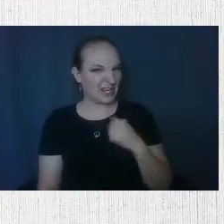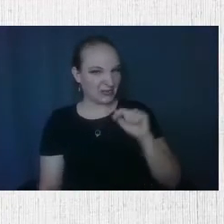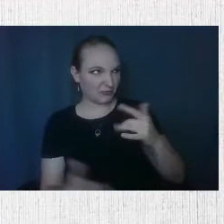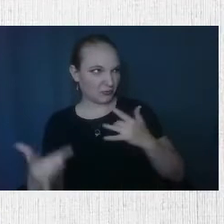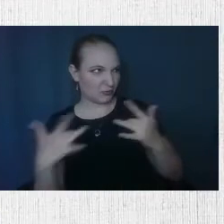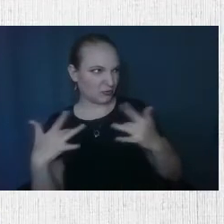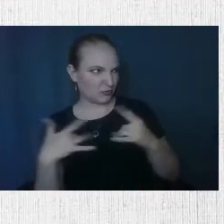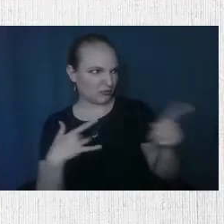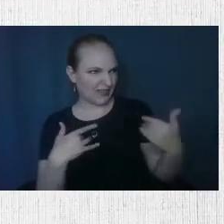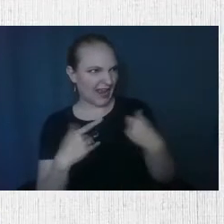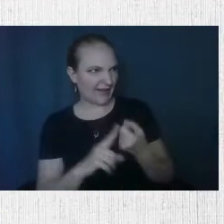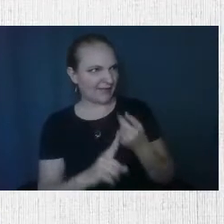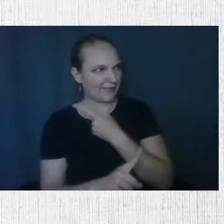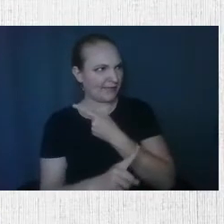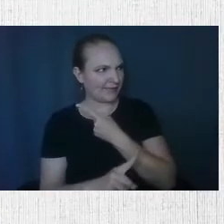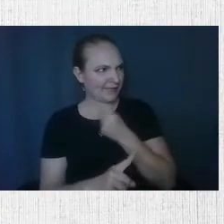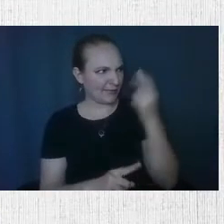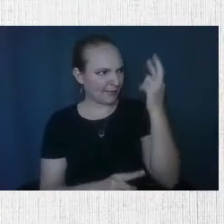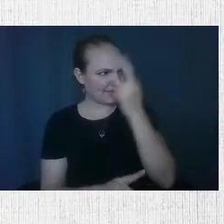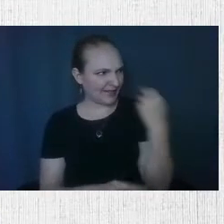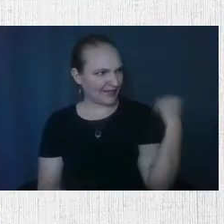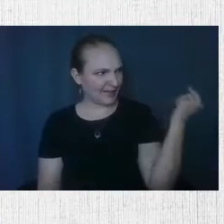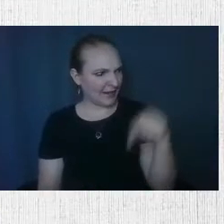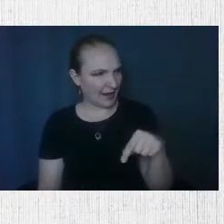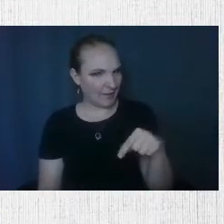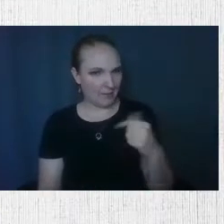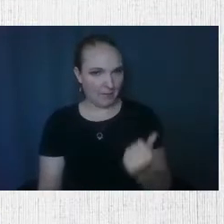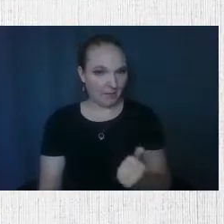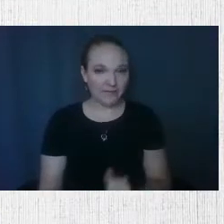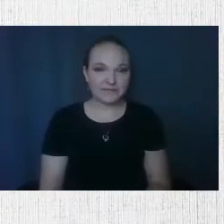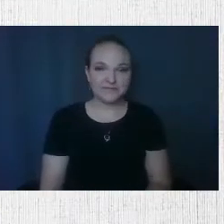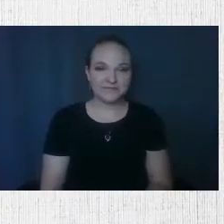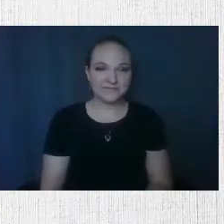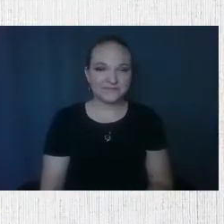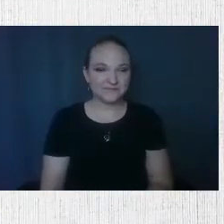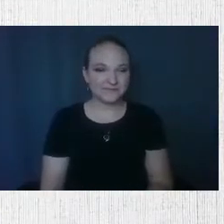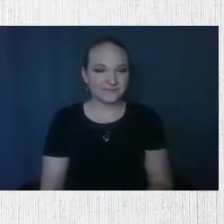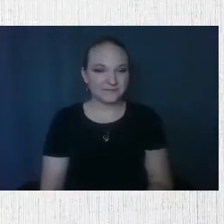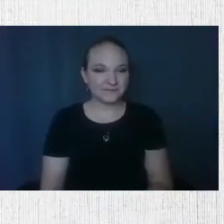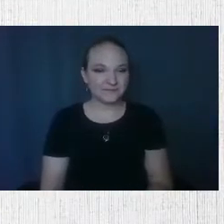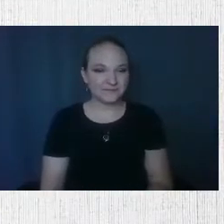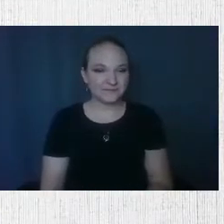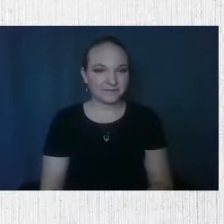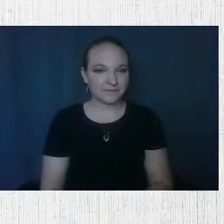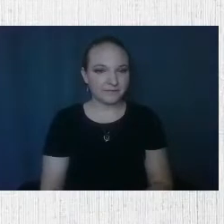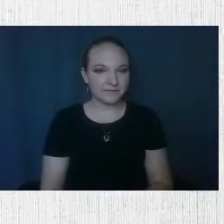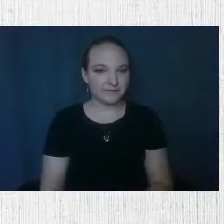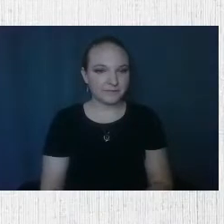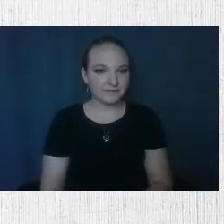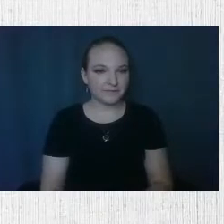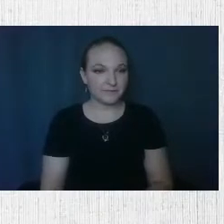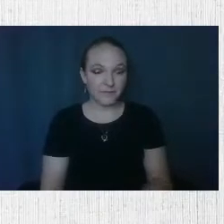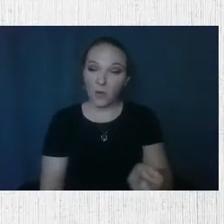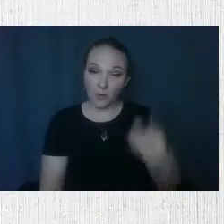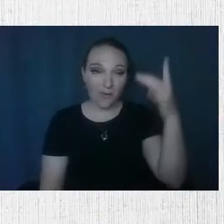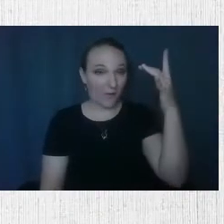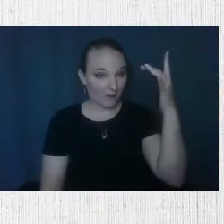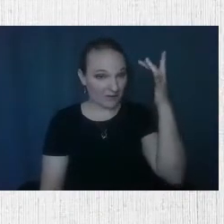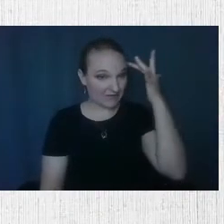not. I'm just looking into the chat here as well. Oh, this isn't indeed a very smart